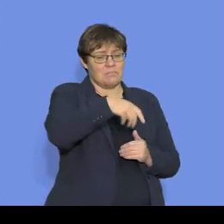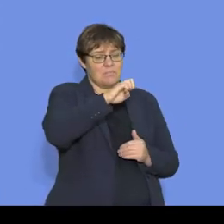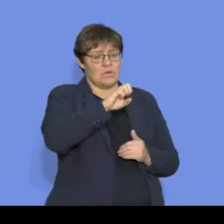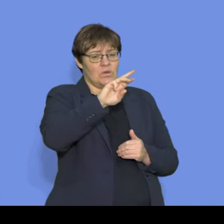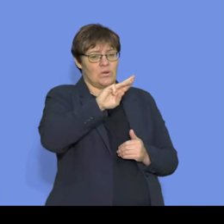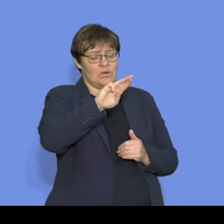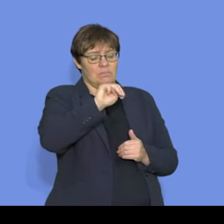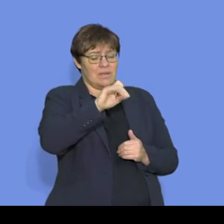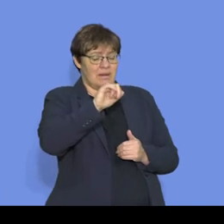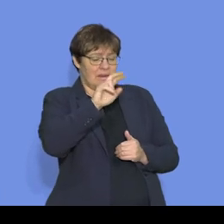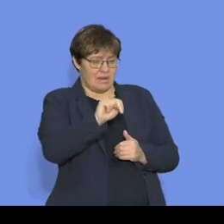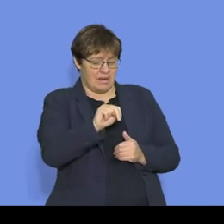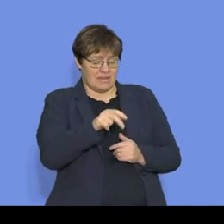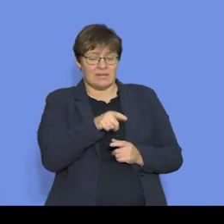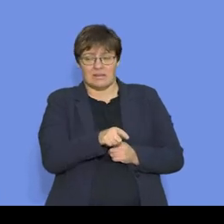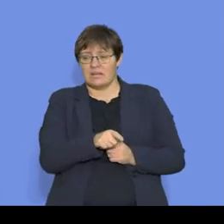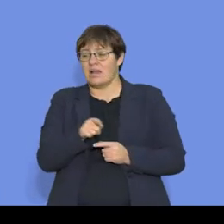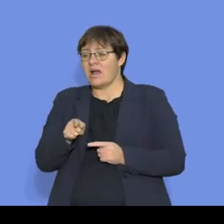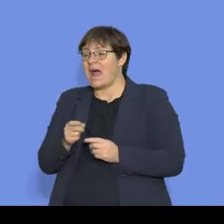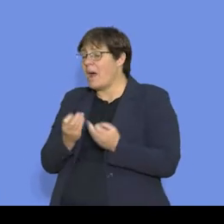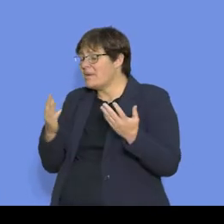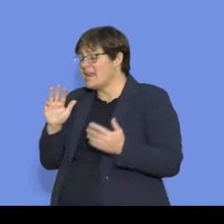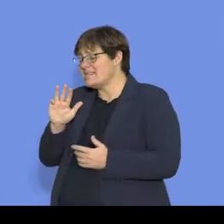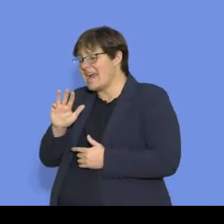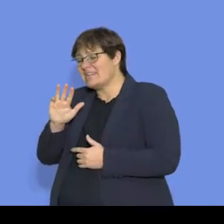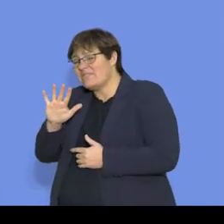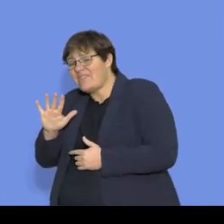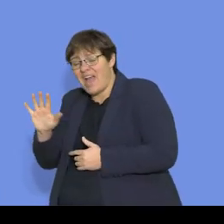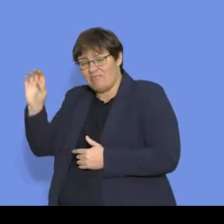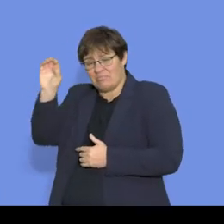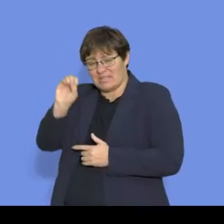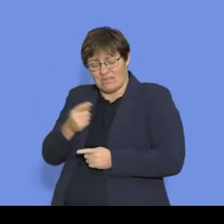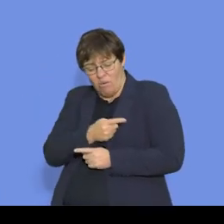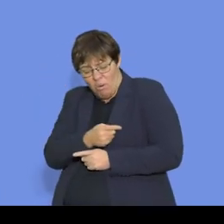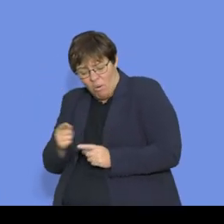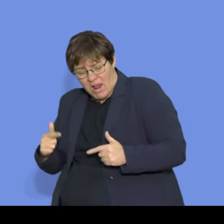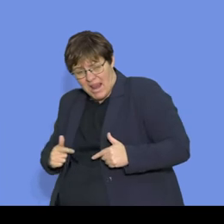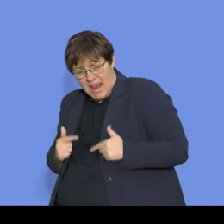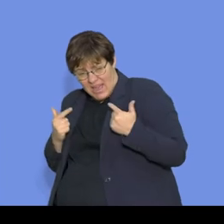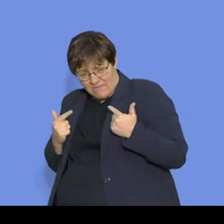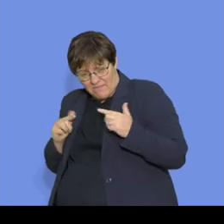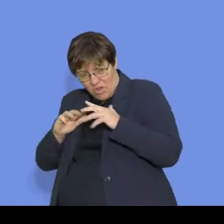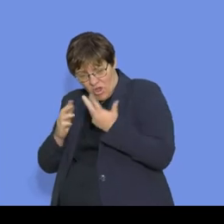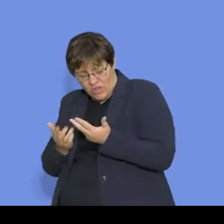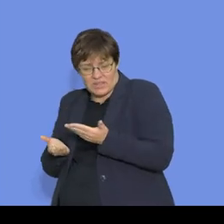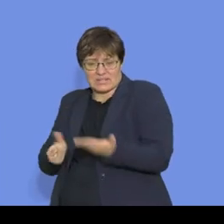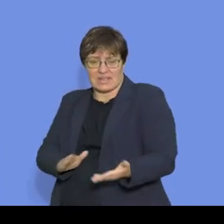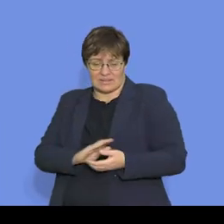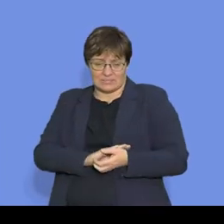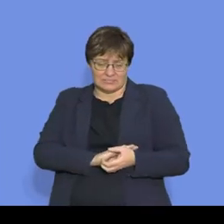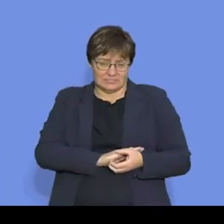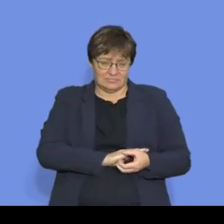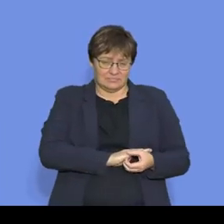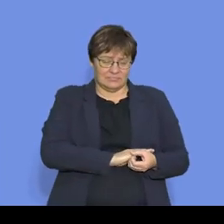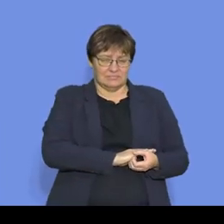Permian extinction killed 95% of all life